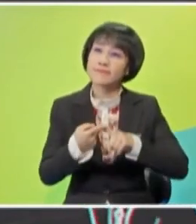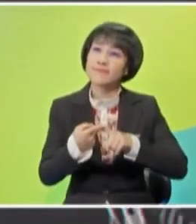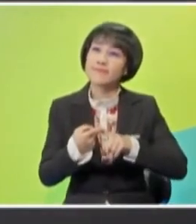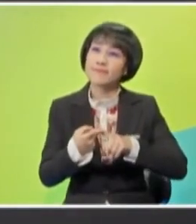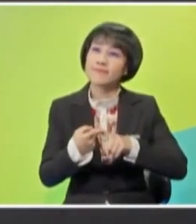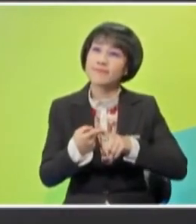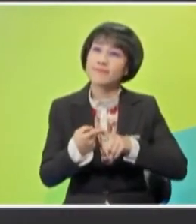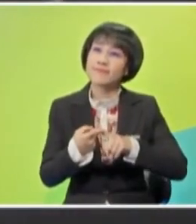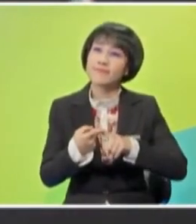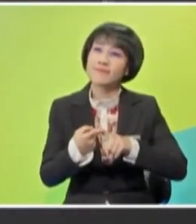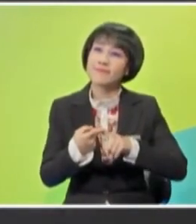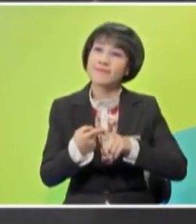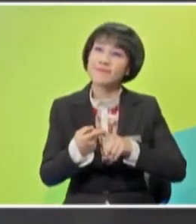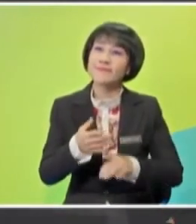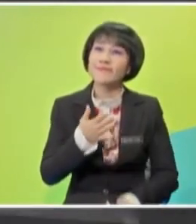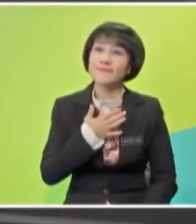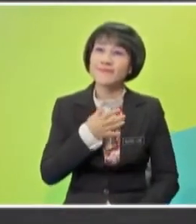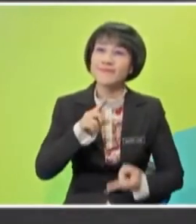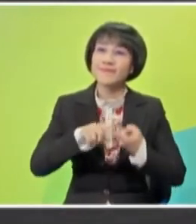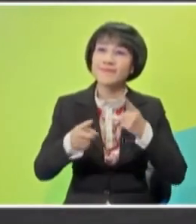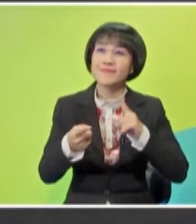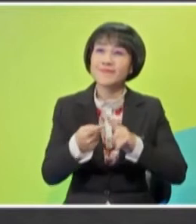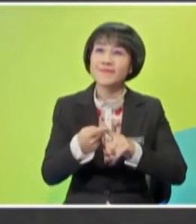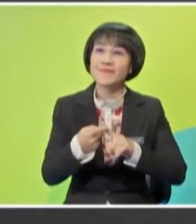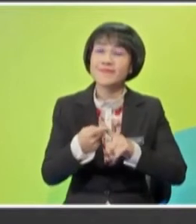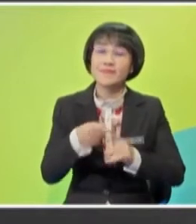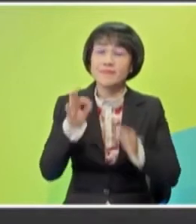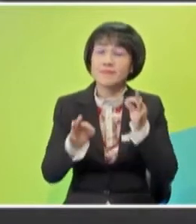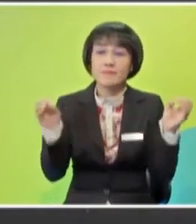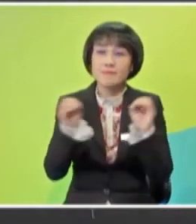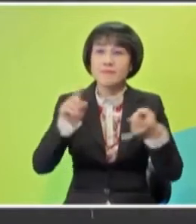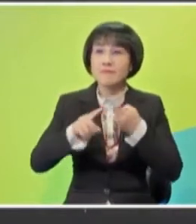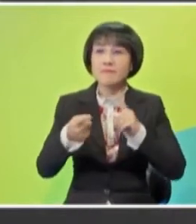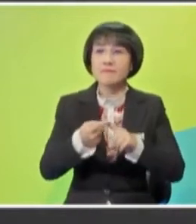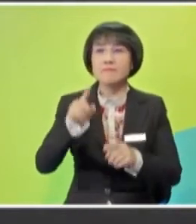no friends, my life is very bored. My life very boring, and